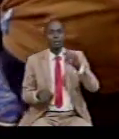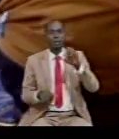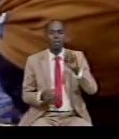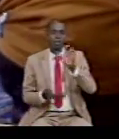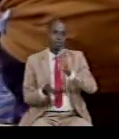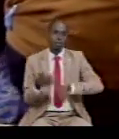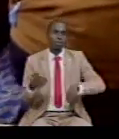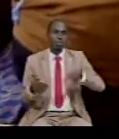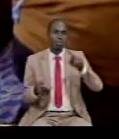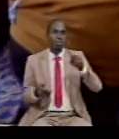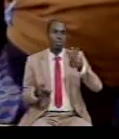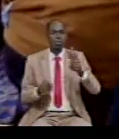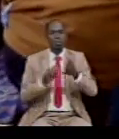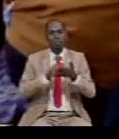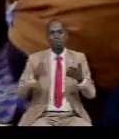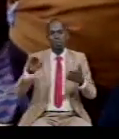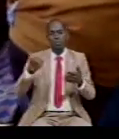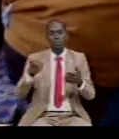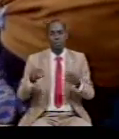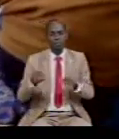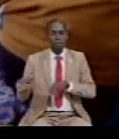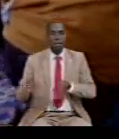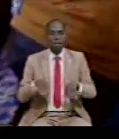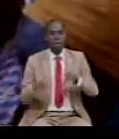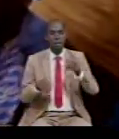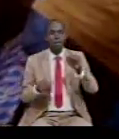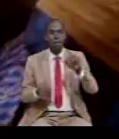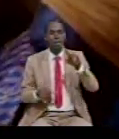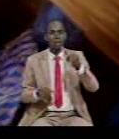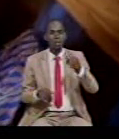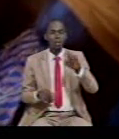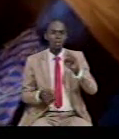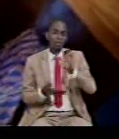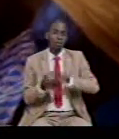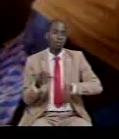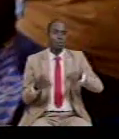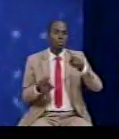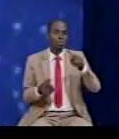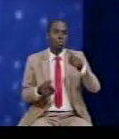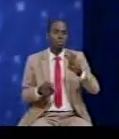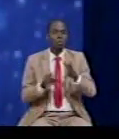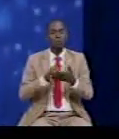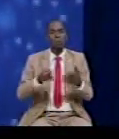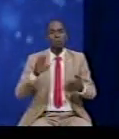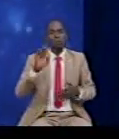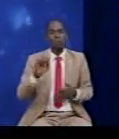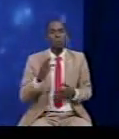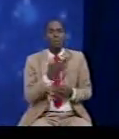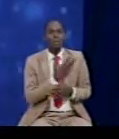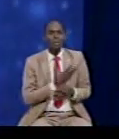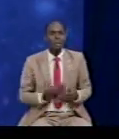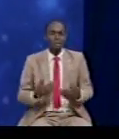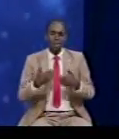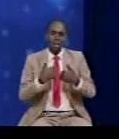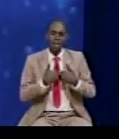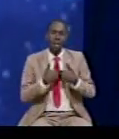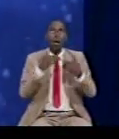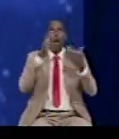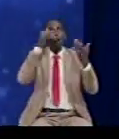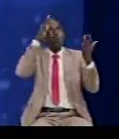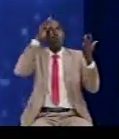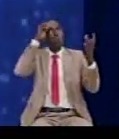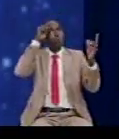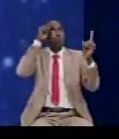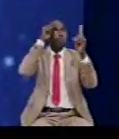verse 15. In Acts chapter 24, verse 15, and have hope toward God,